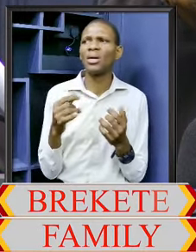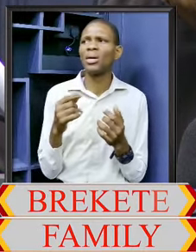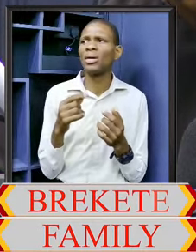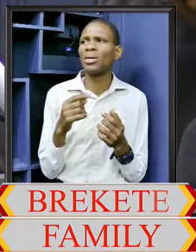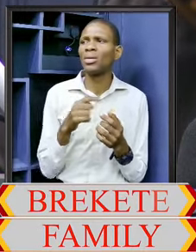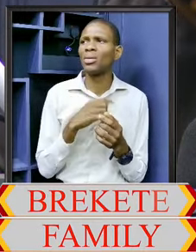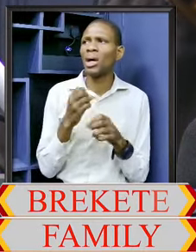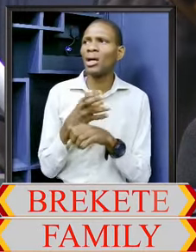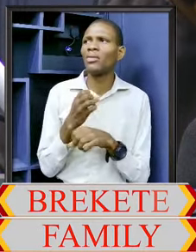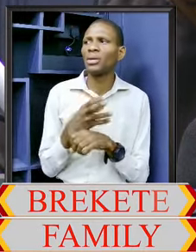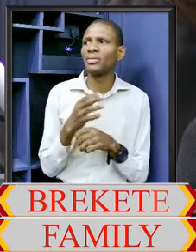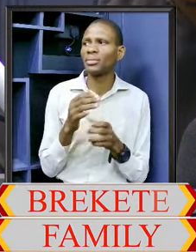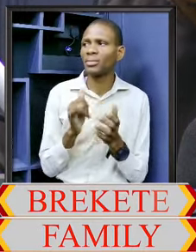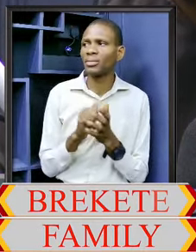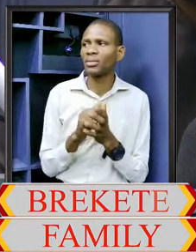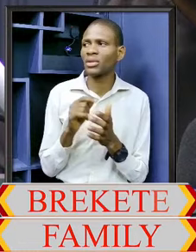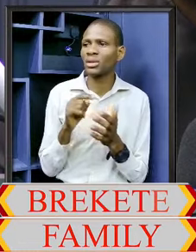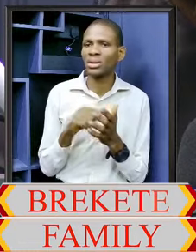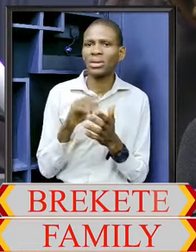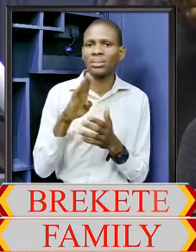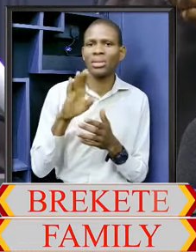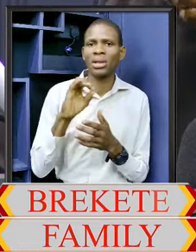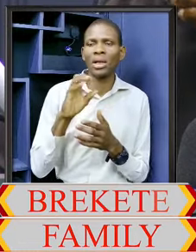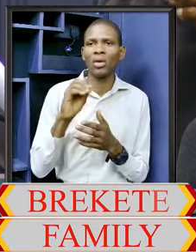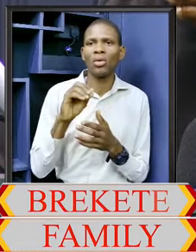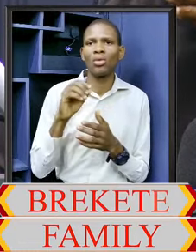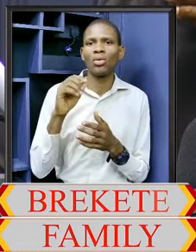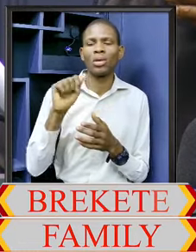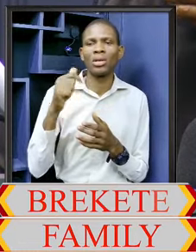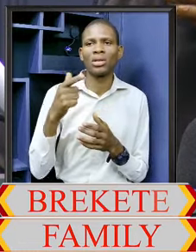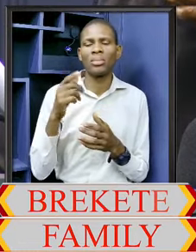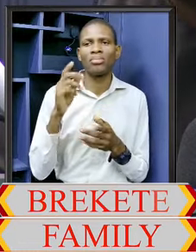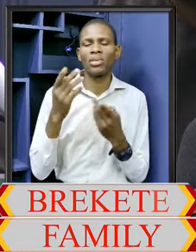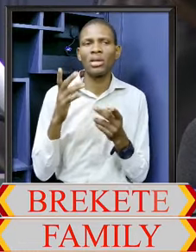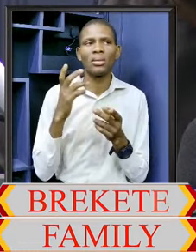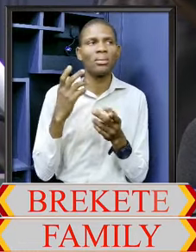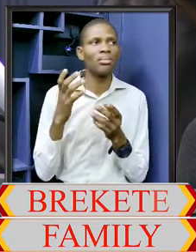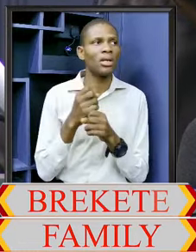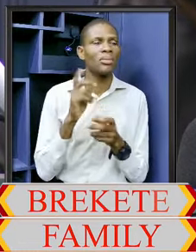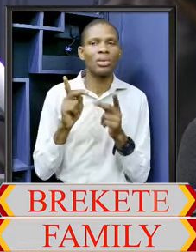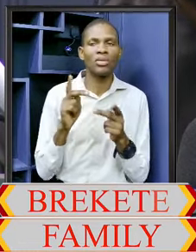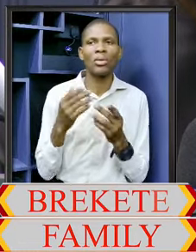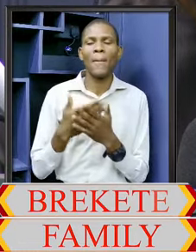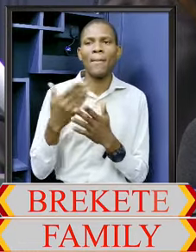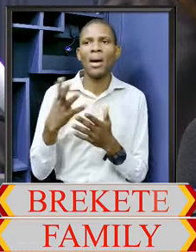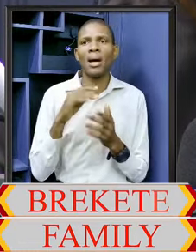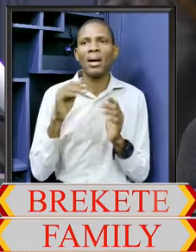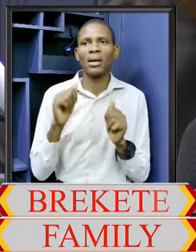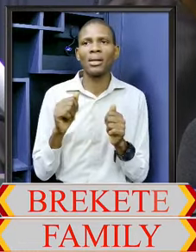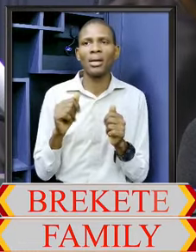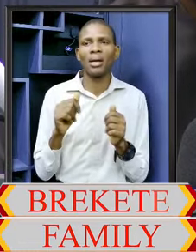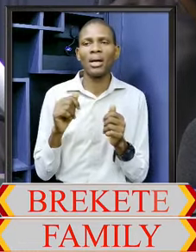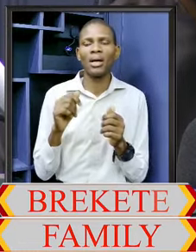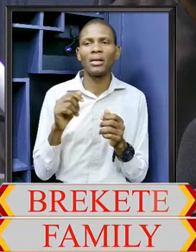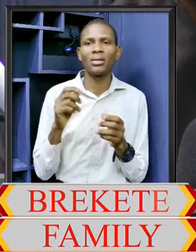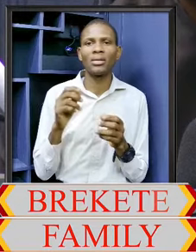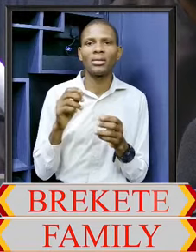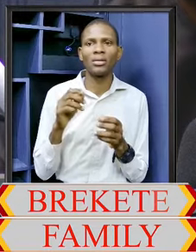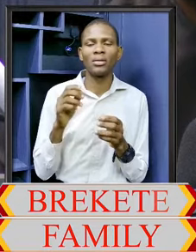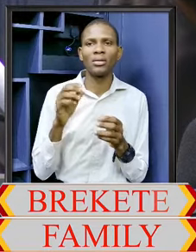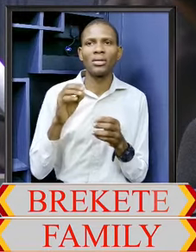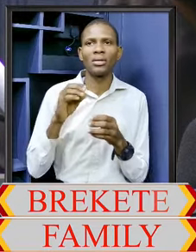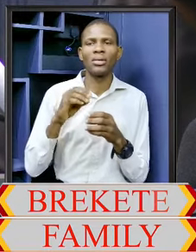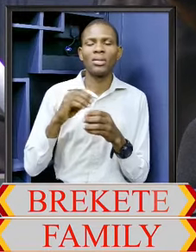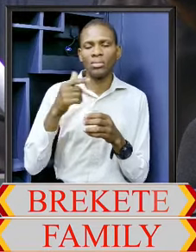say we go advice where we say this bio AG make people try buy them so that they go put their because product be done